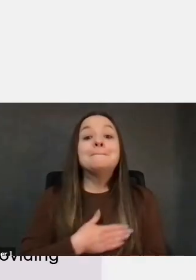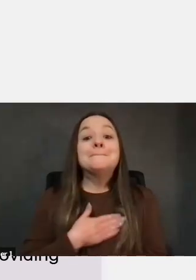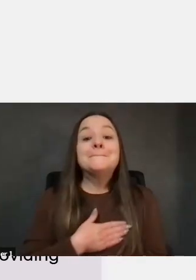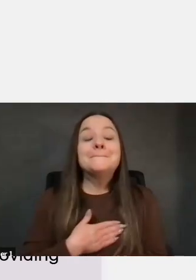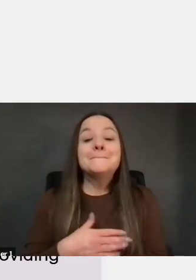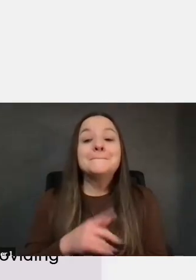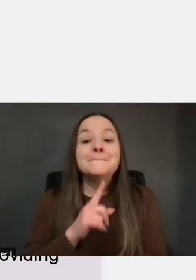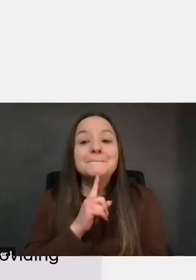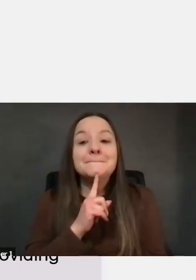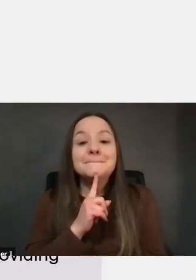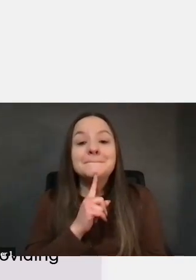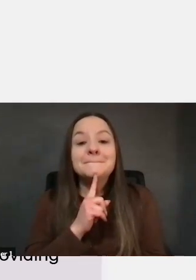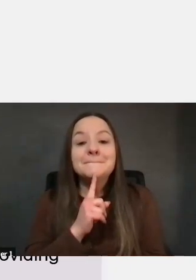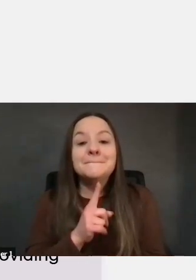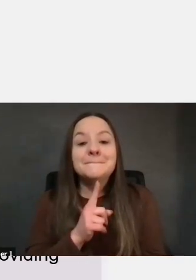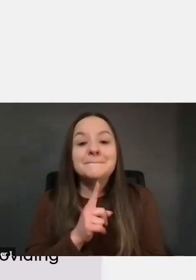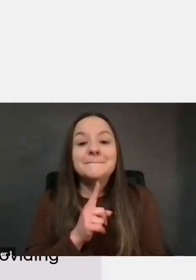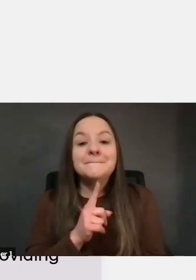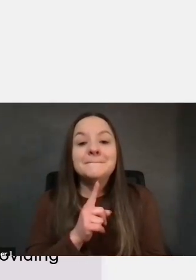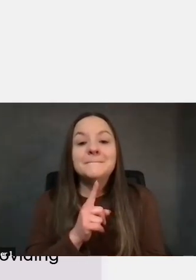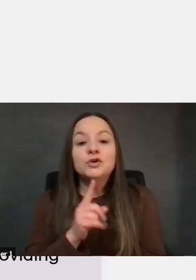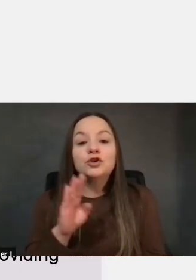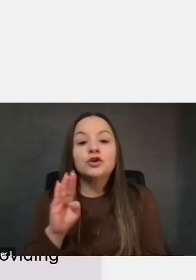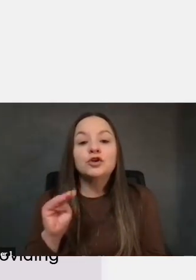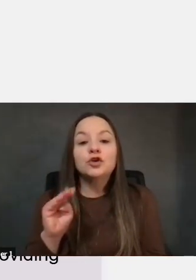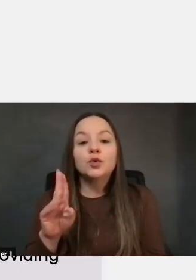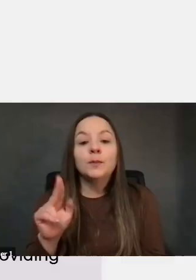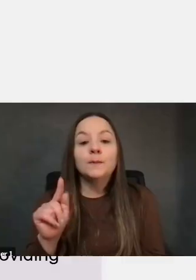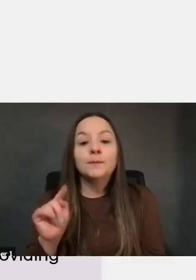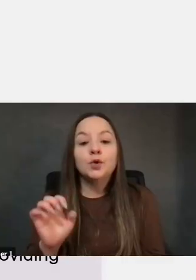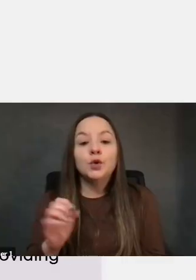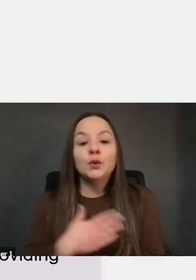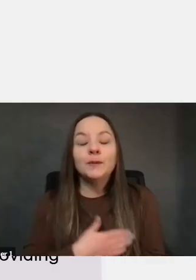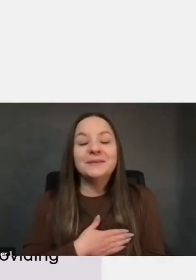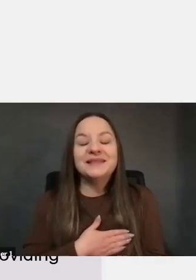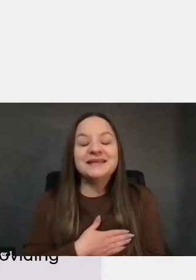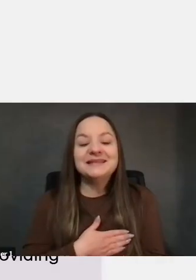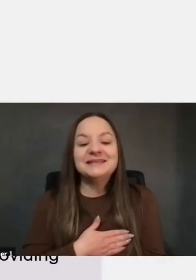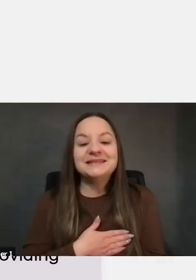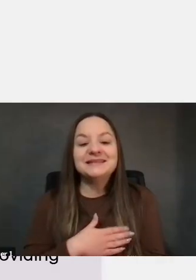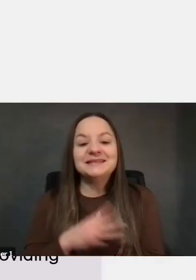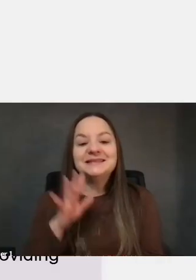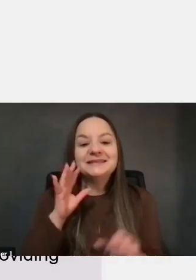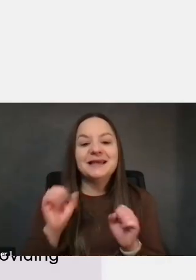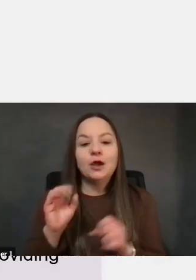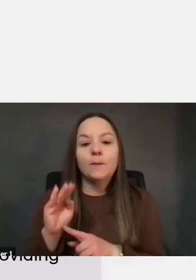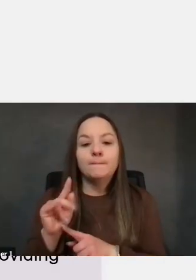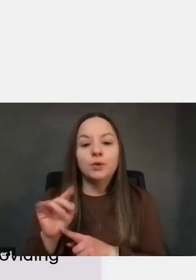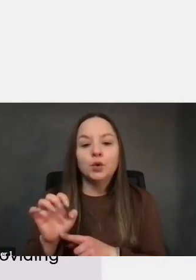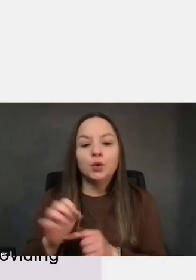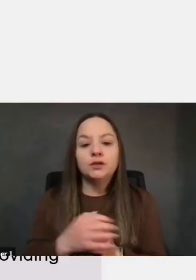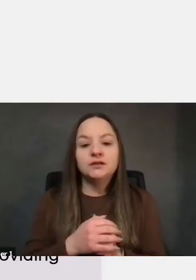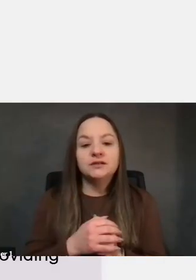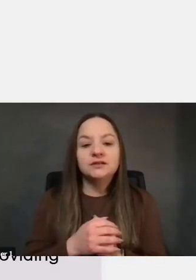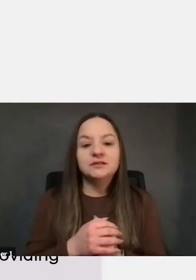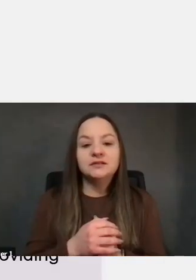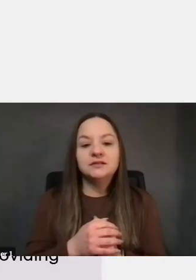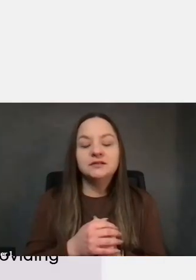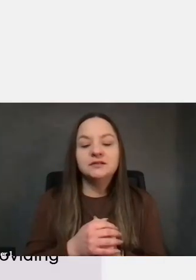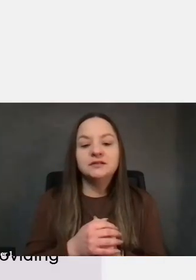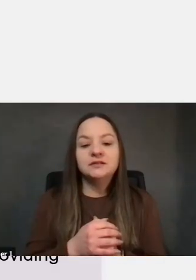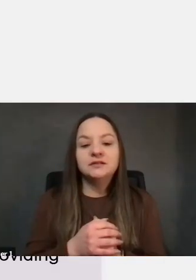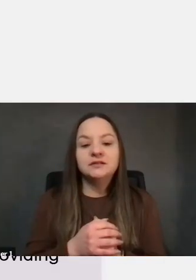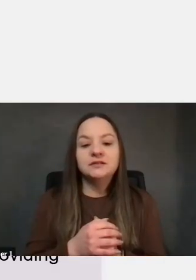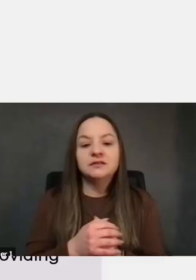that you're... noise. Yeah, sorry, Katie. Please make sure that your sound is muted, please.